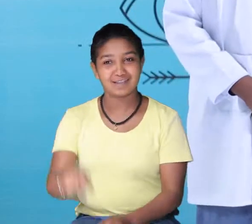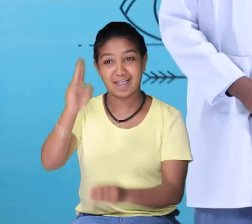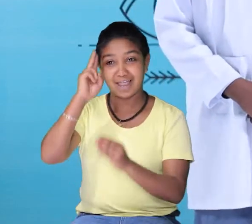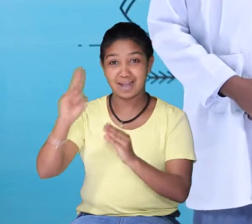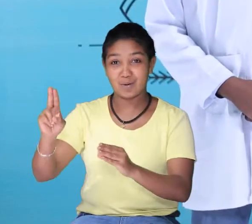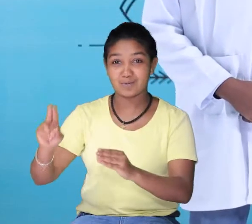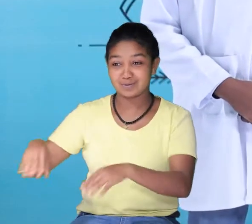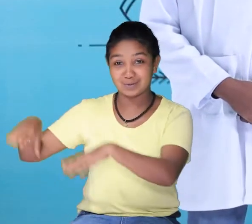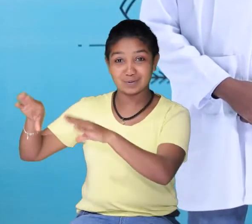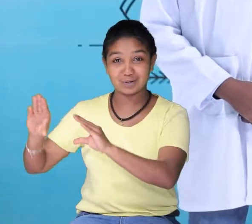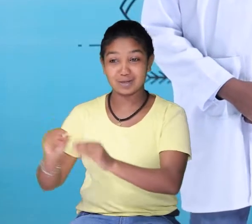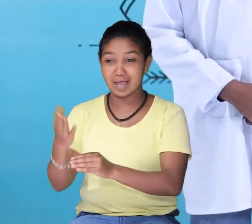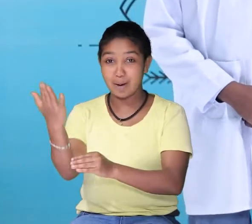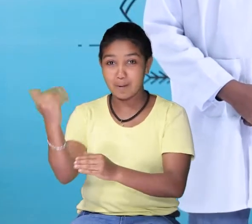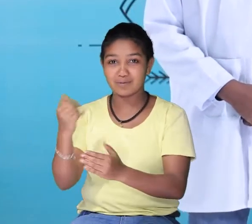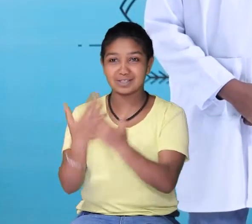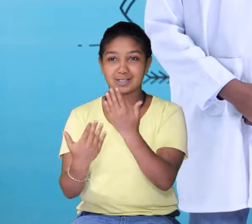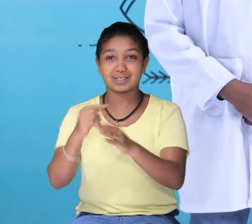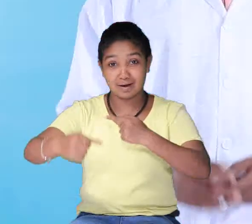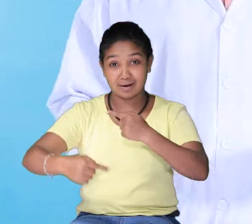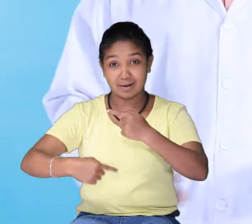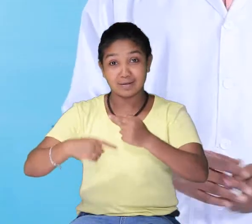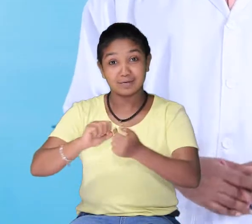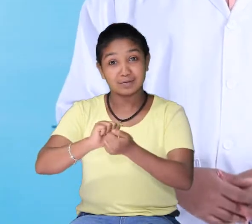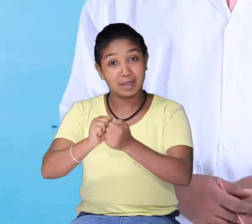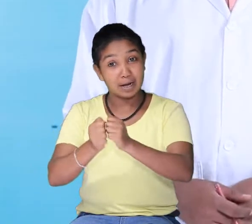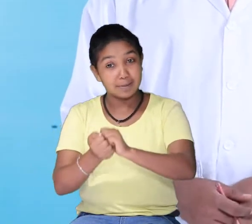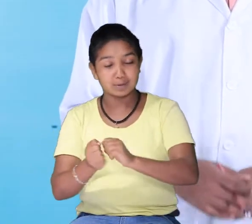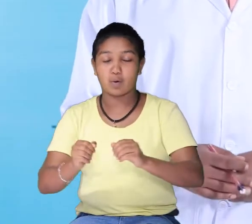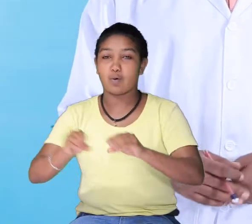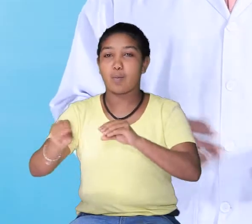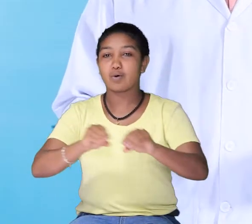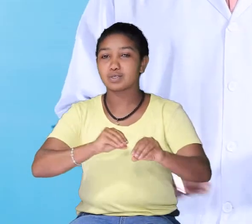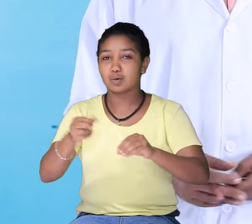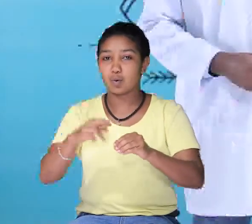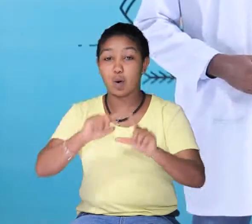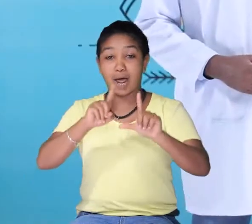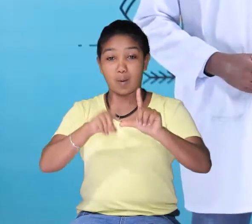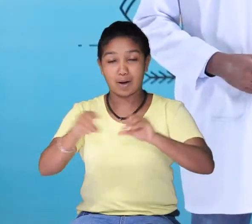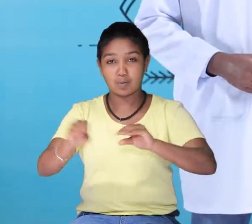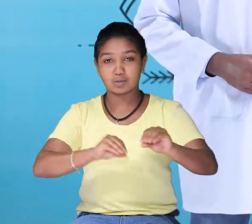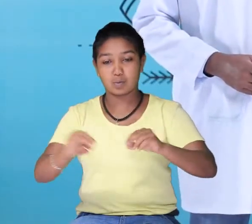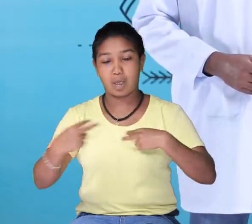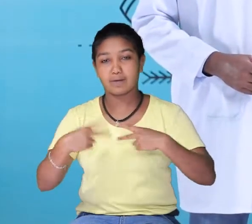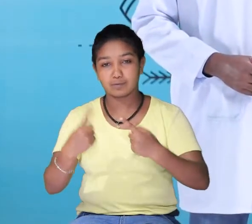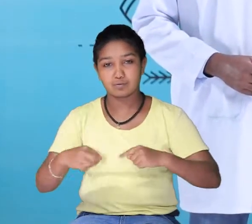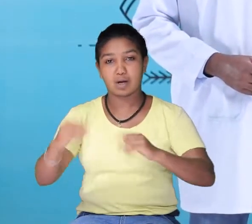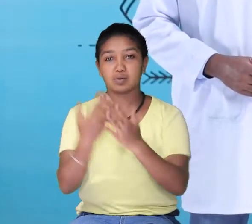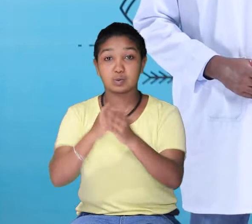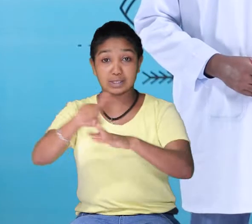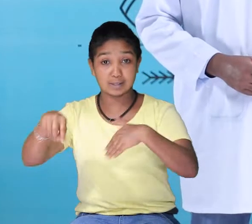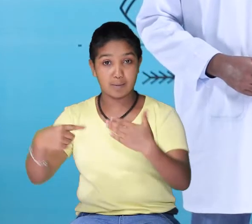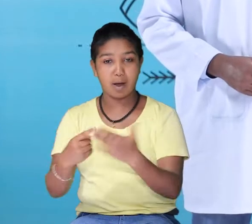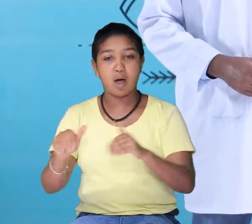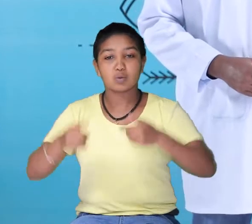Hello, our viewers. On our previous discussion under rotational motion or angular motion, we have tried to discuss